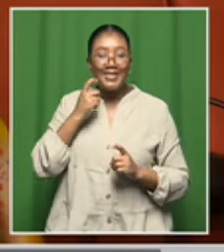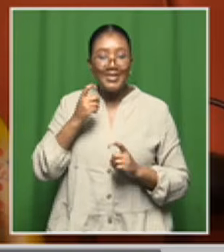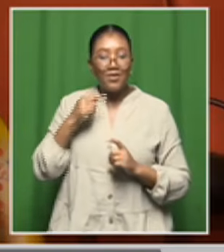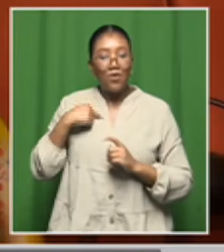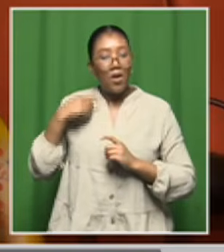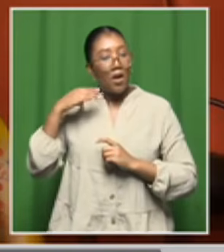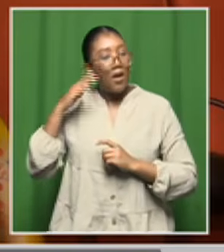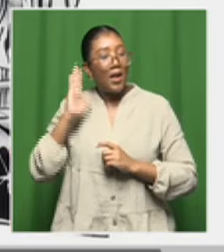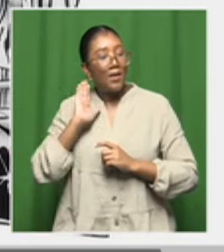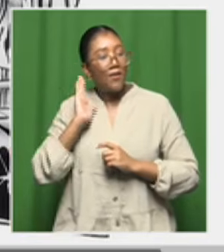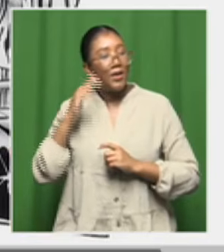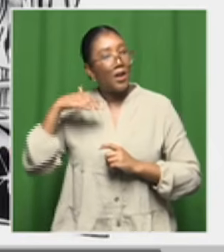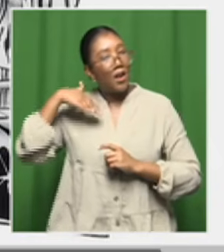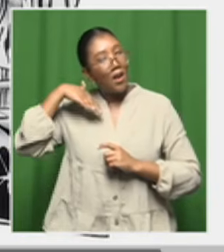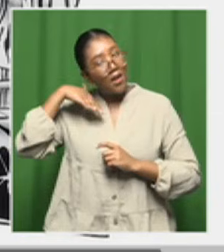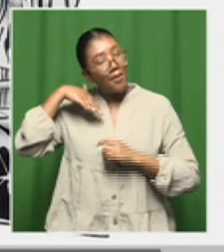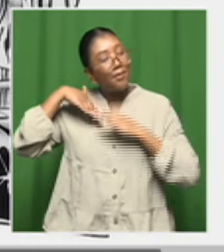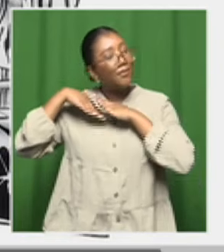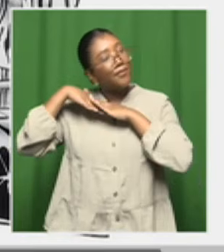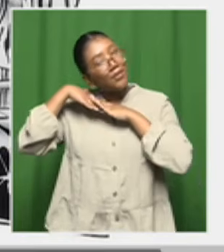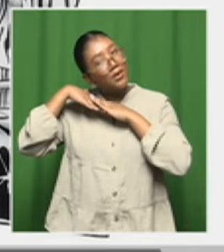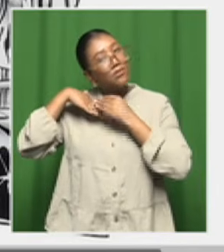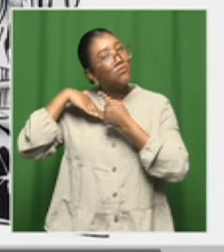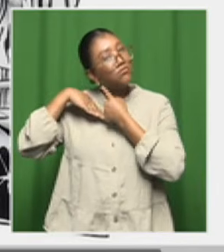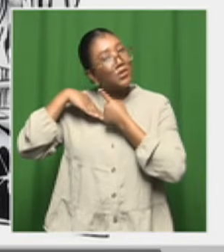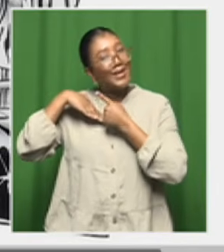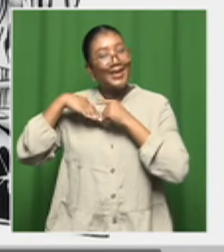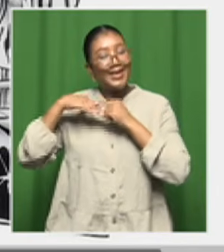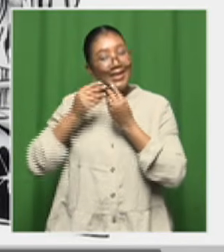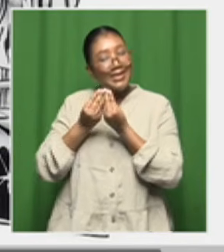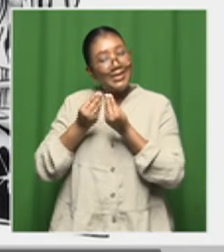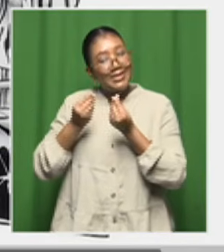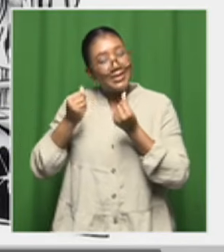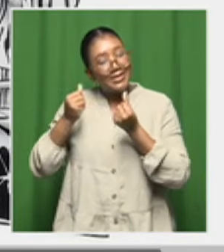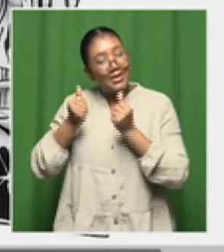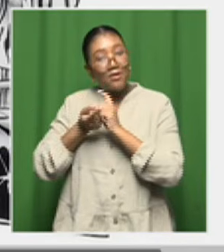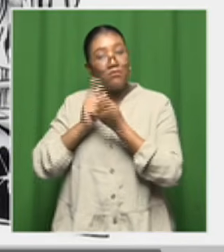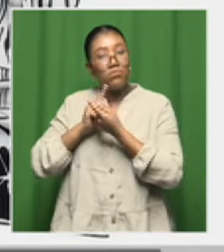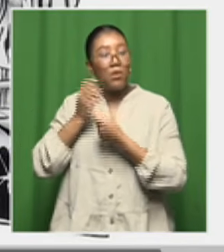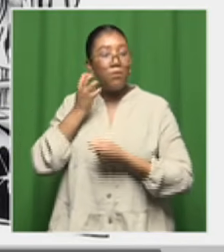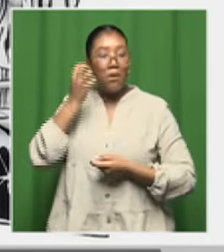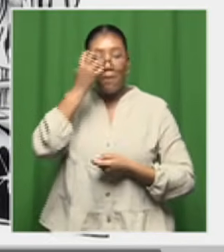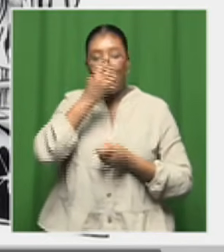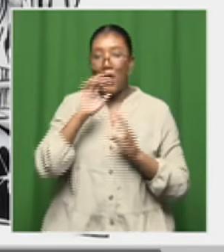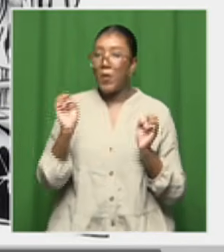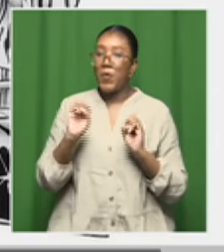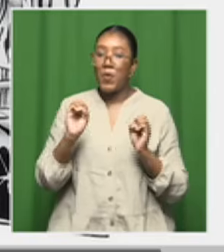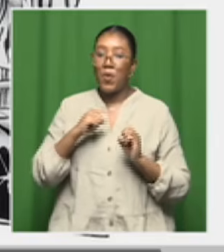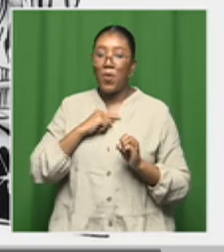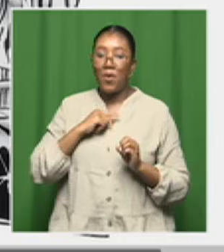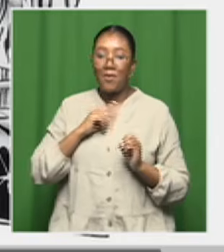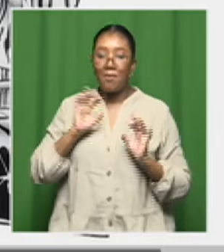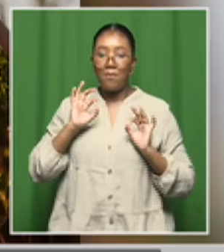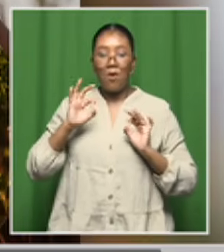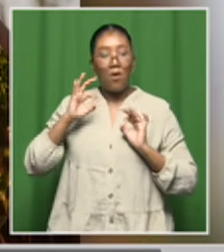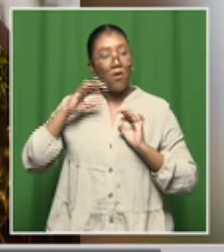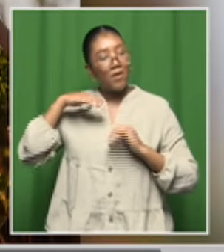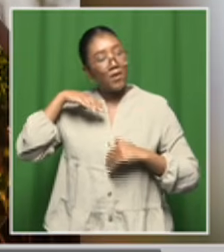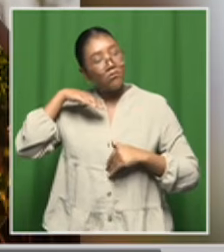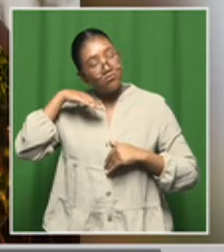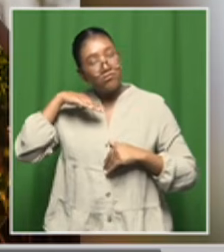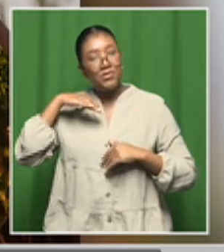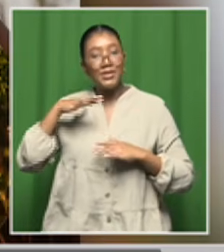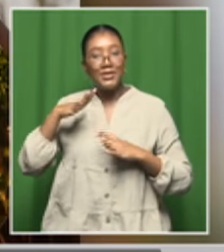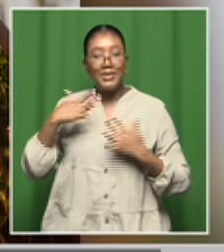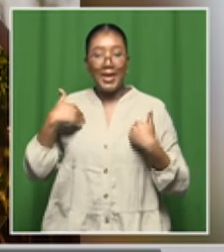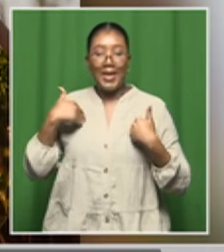antibacterial, where any other, even cotton, can harbor bacteria. Silk doesn't do that. Silk is really made,